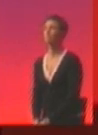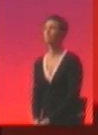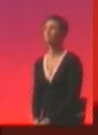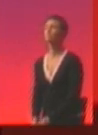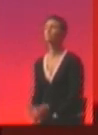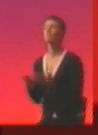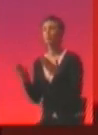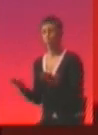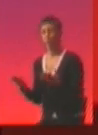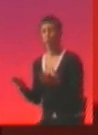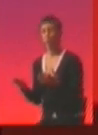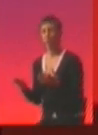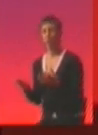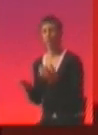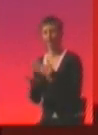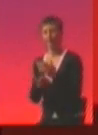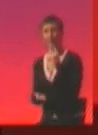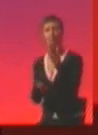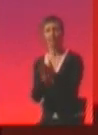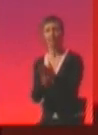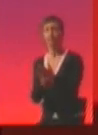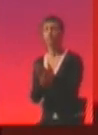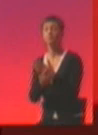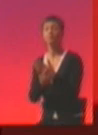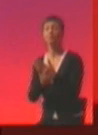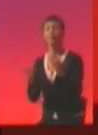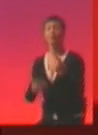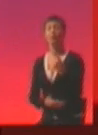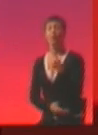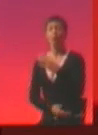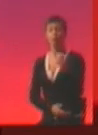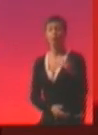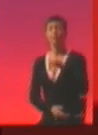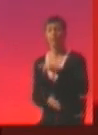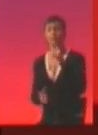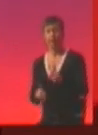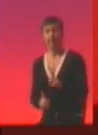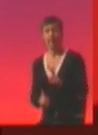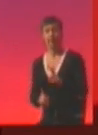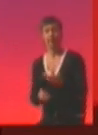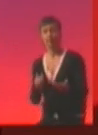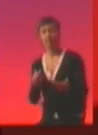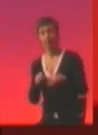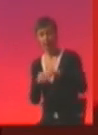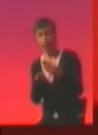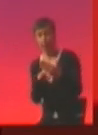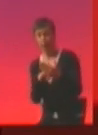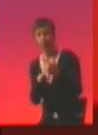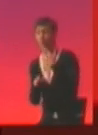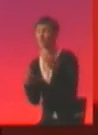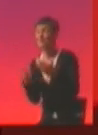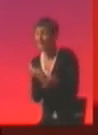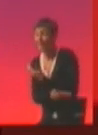So, Conference, look at the facts. For every 100,000 people we get off unemployment, we save £700